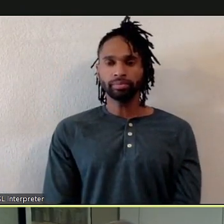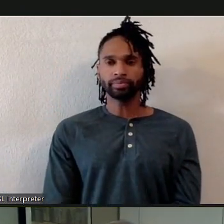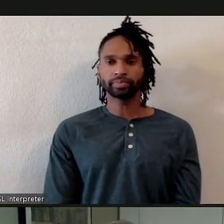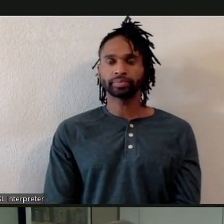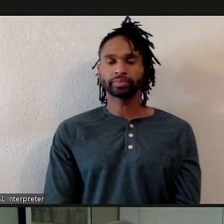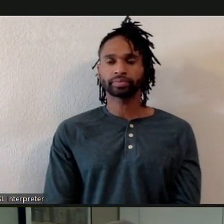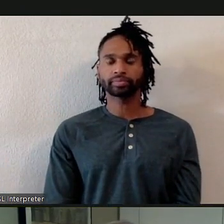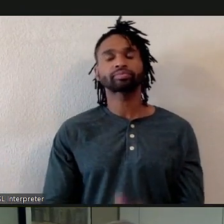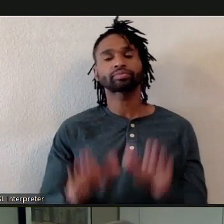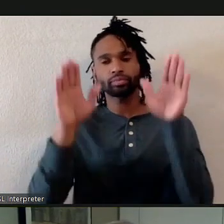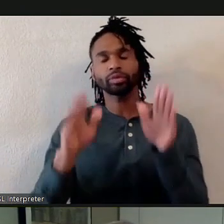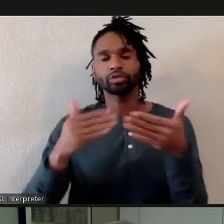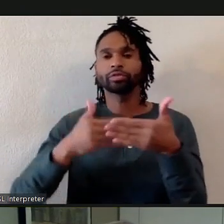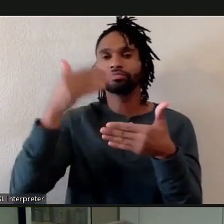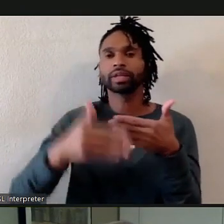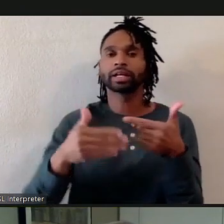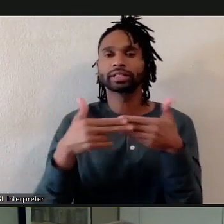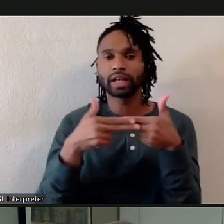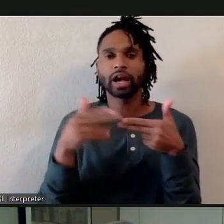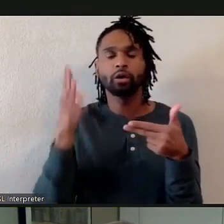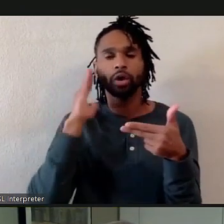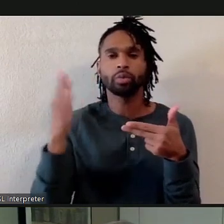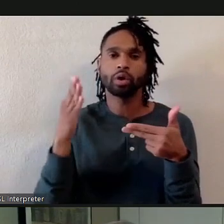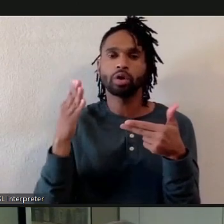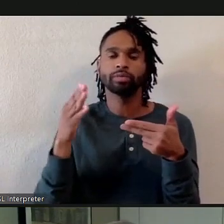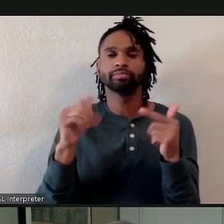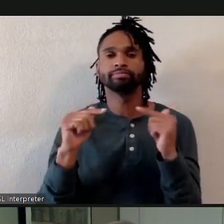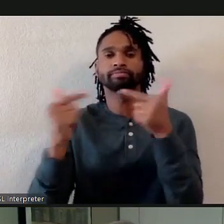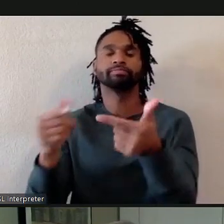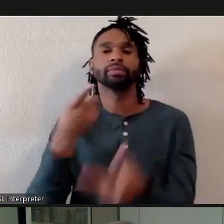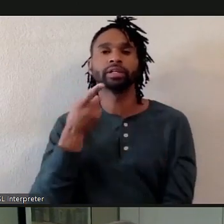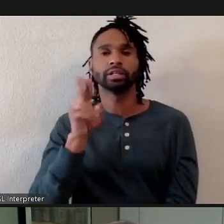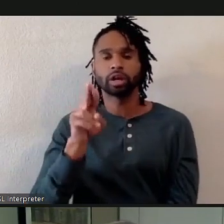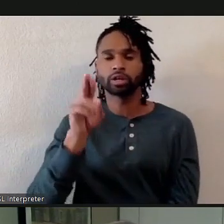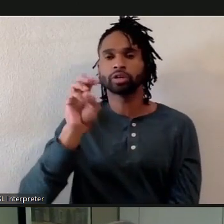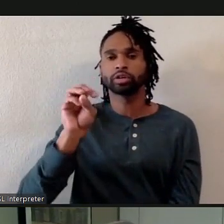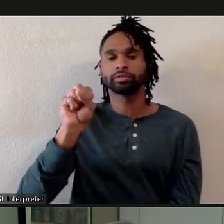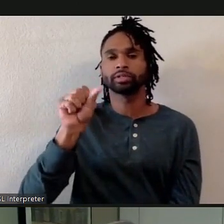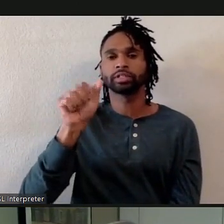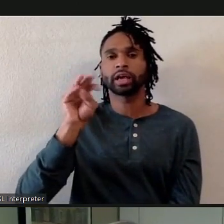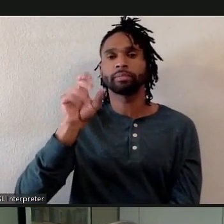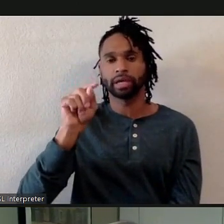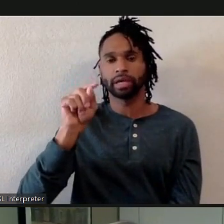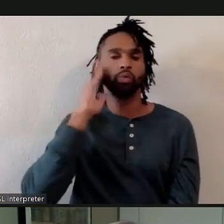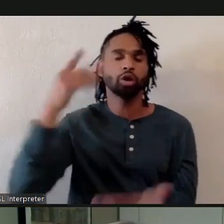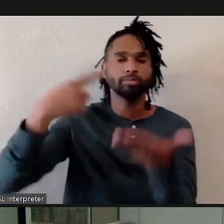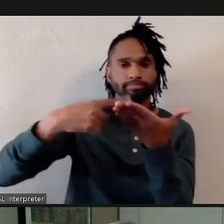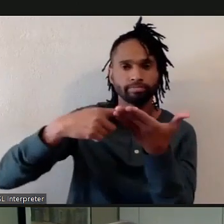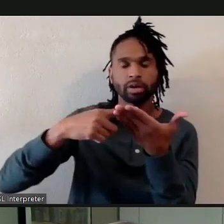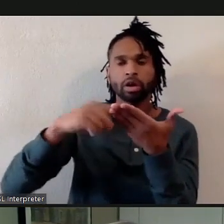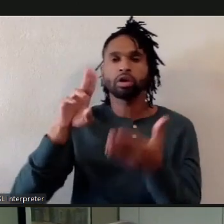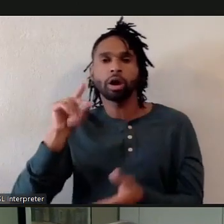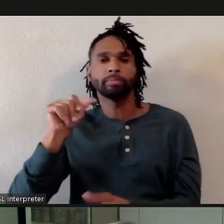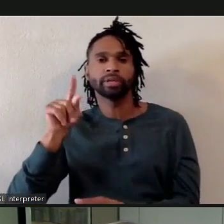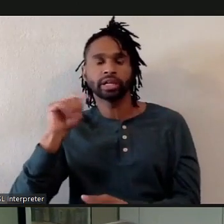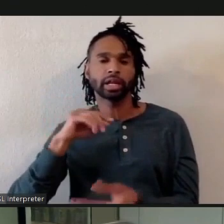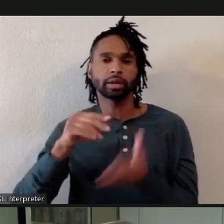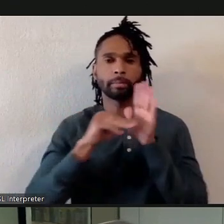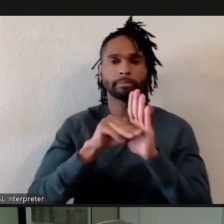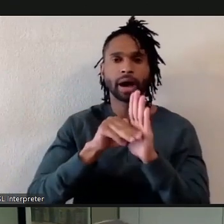Great, so next slide, we're gonna go ahead and take it over to Dr. Samet to take you through some of our updated modeling data. Dr.